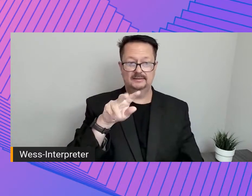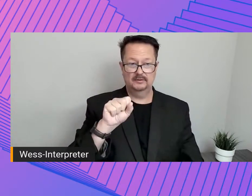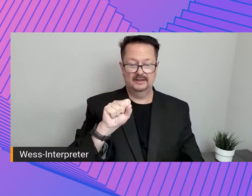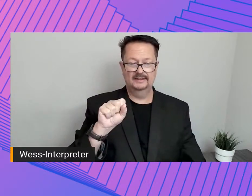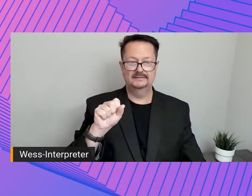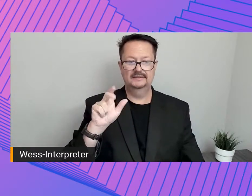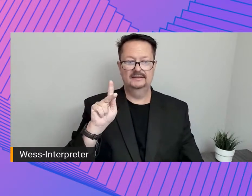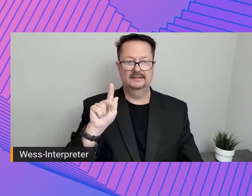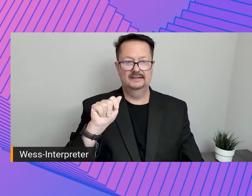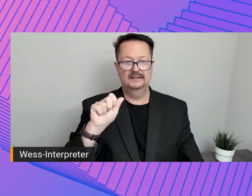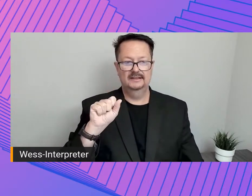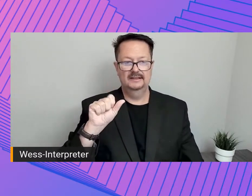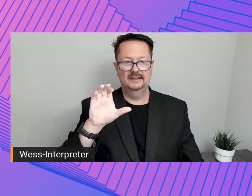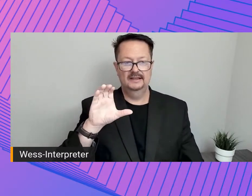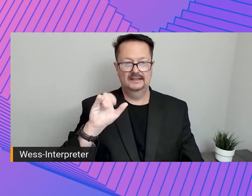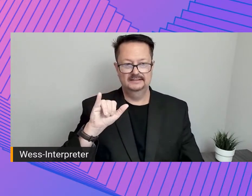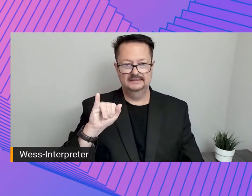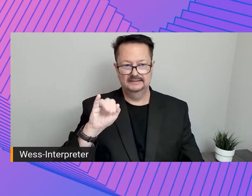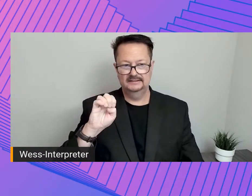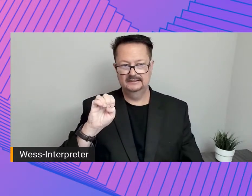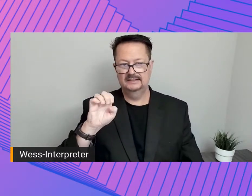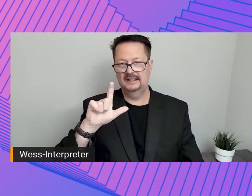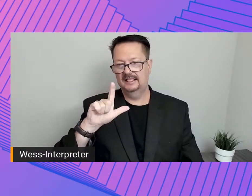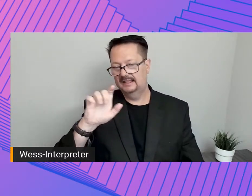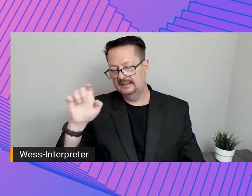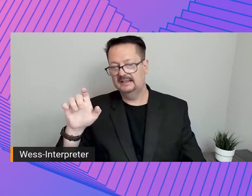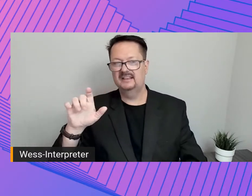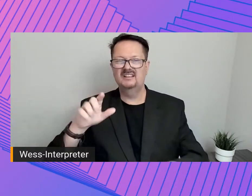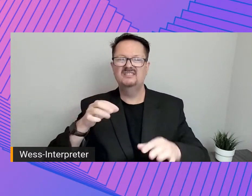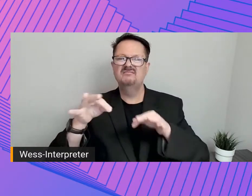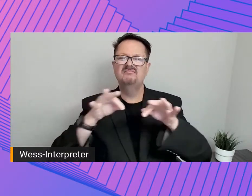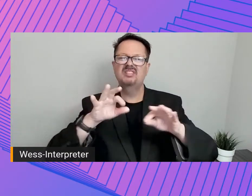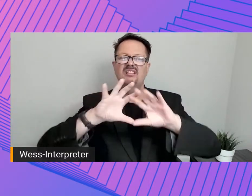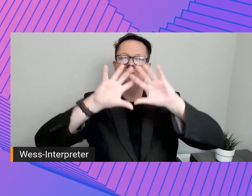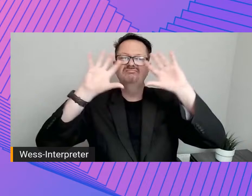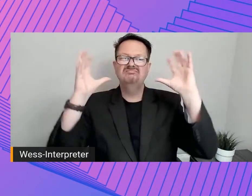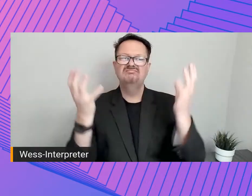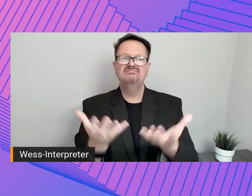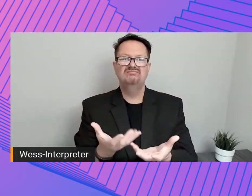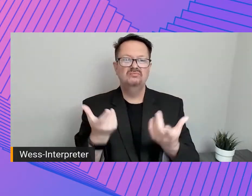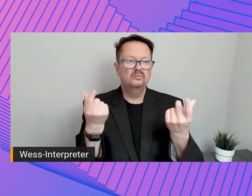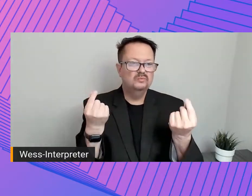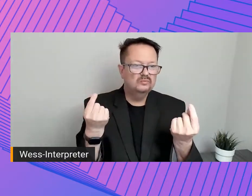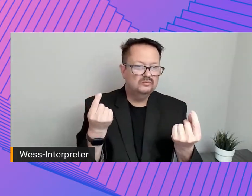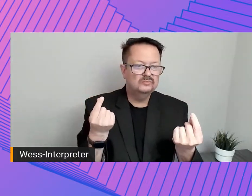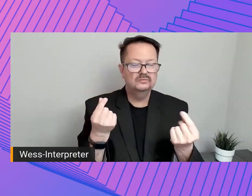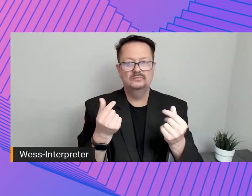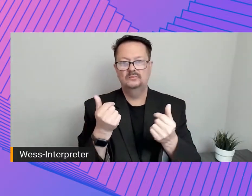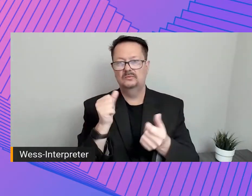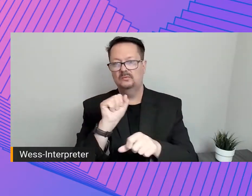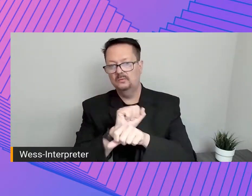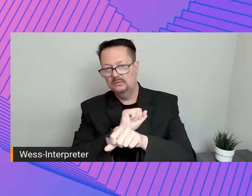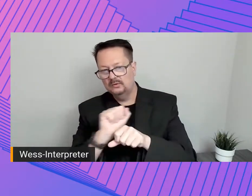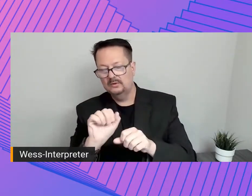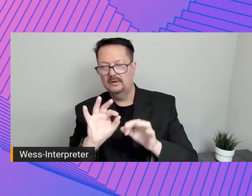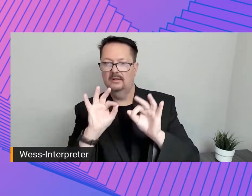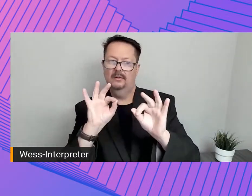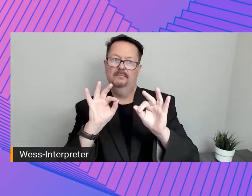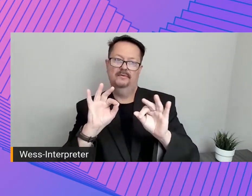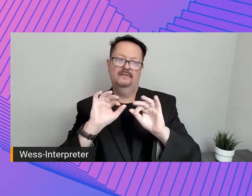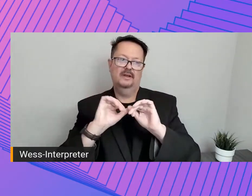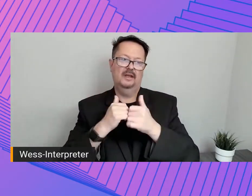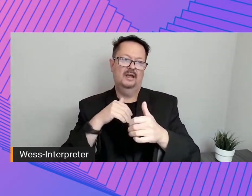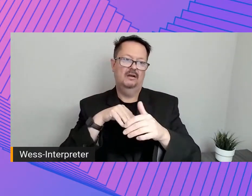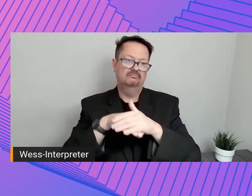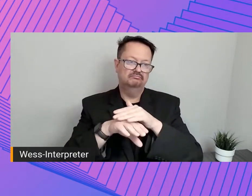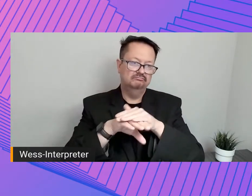Lee, giving you an overview of ECS, what it does, how it works, and how it's the perfect entry point into the rest of what AWS has